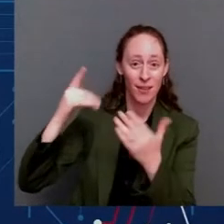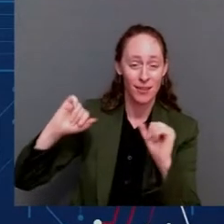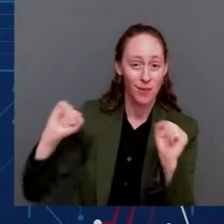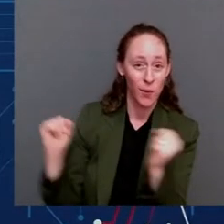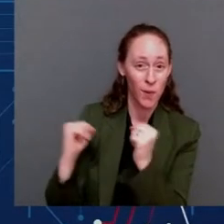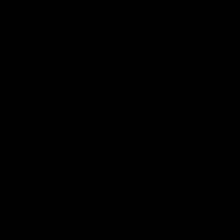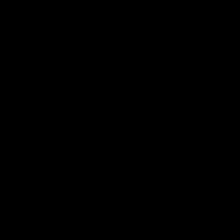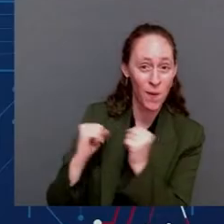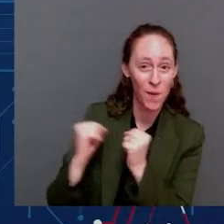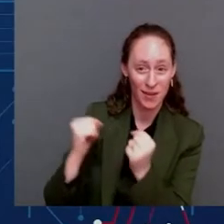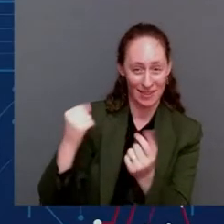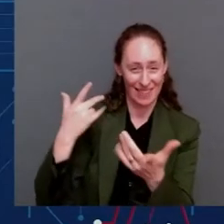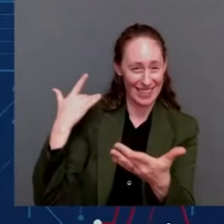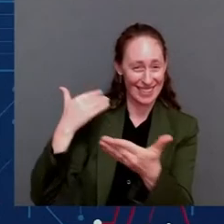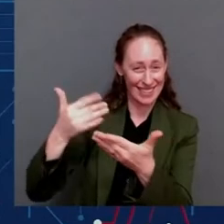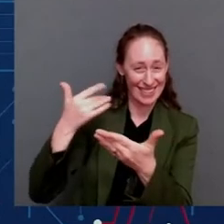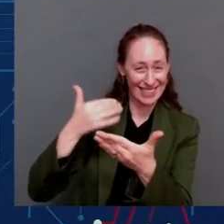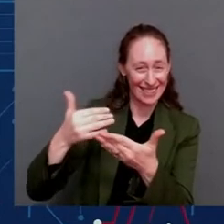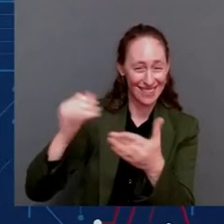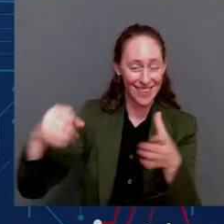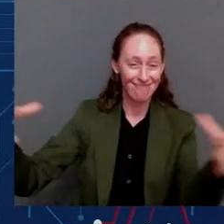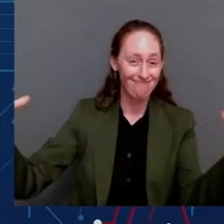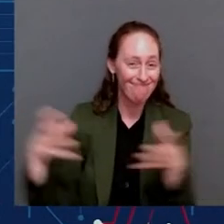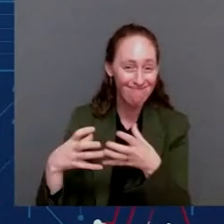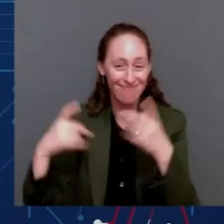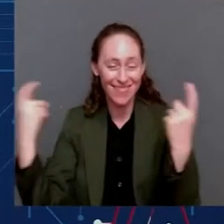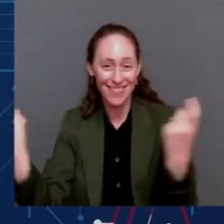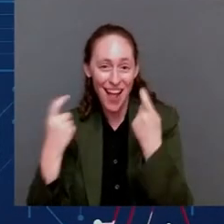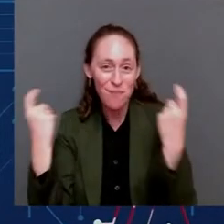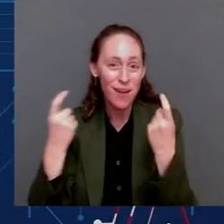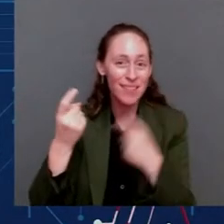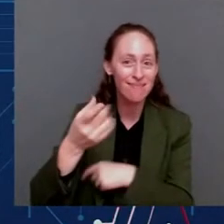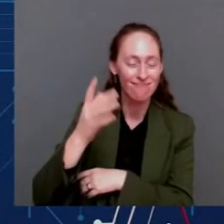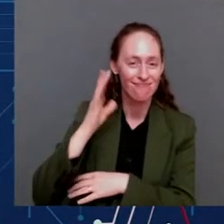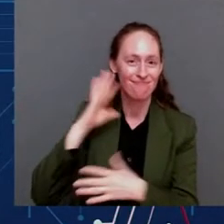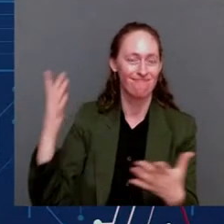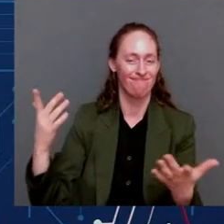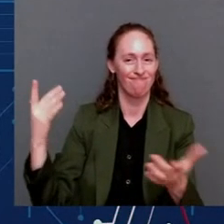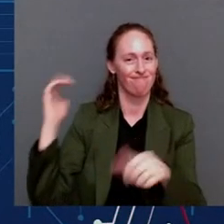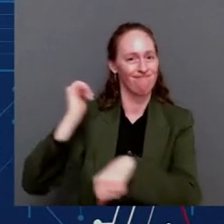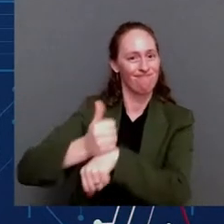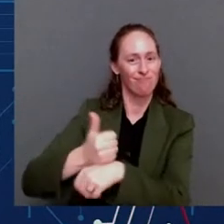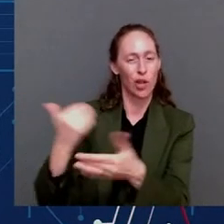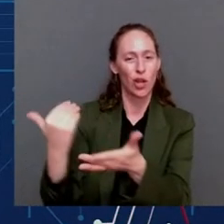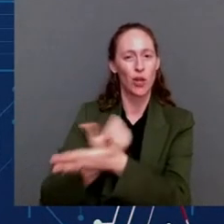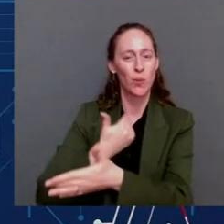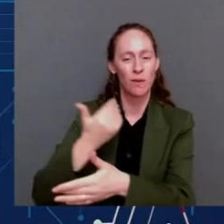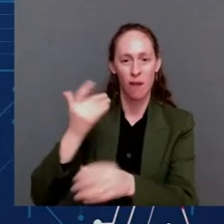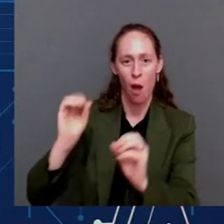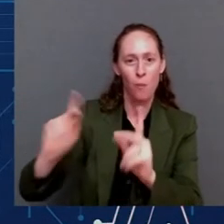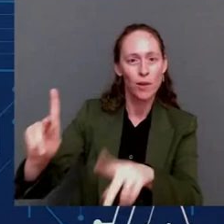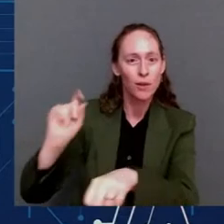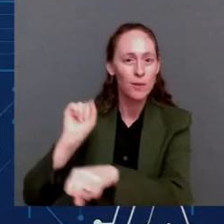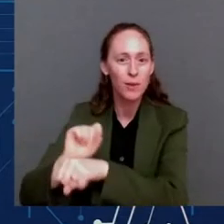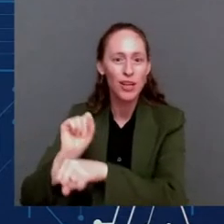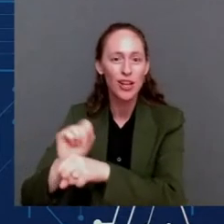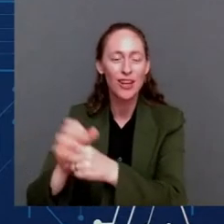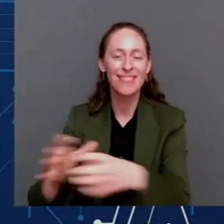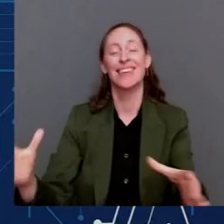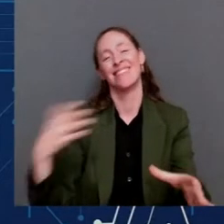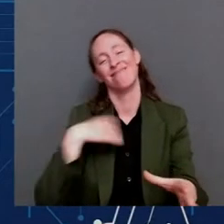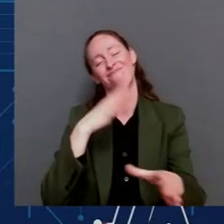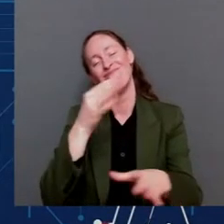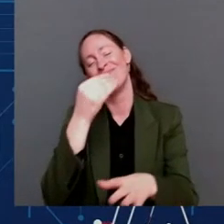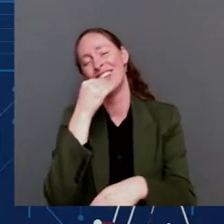work on this legislation. Our labor friends are standing up for American workers and President Biden for his leadership. Now, let's get it done and keep